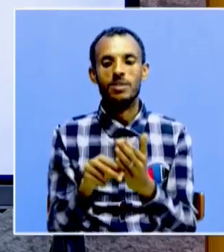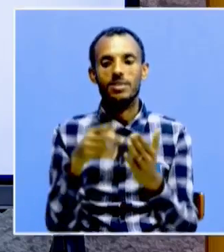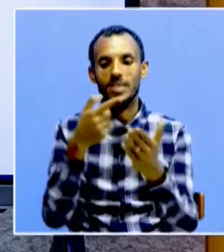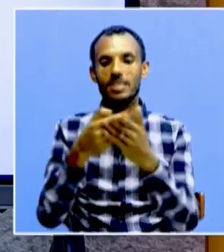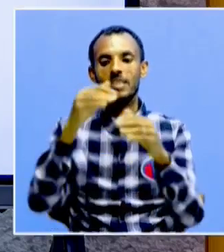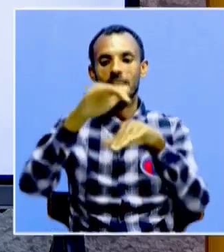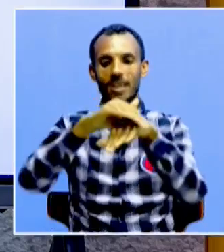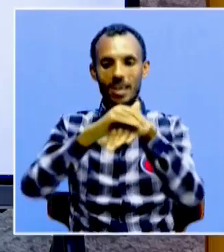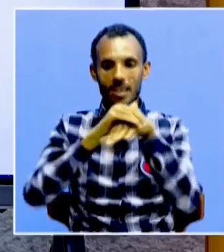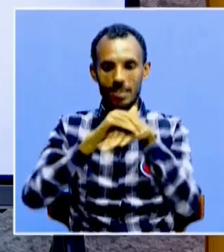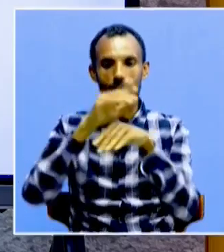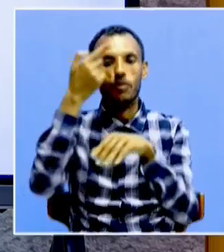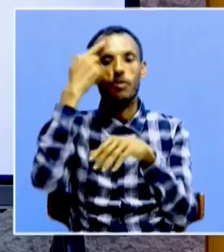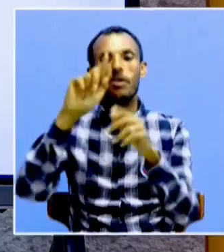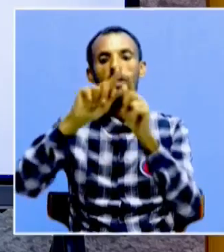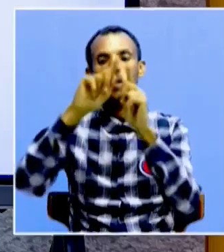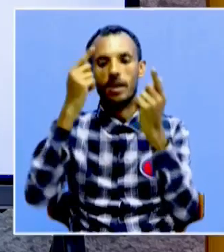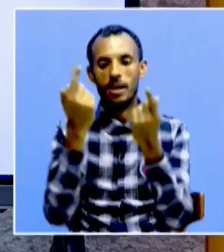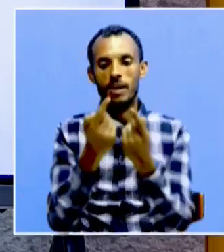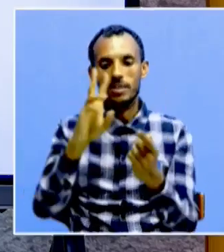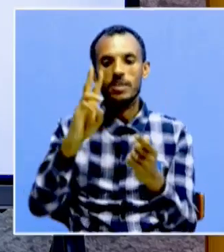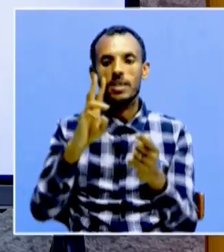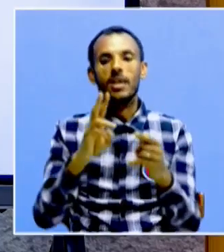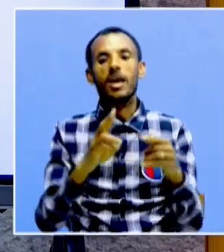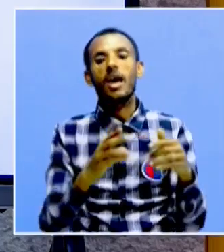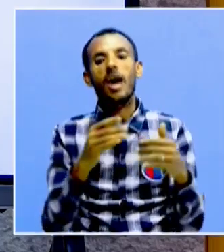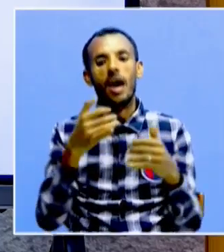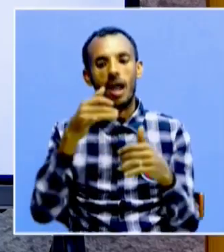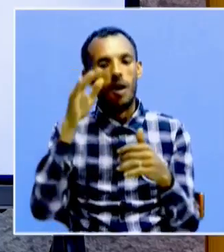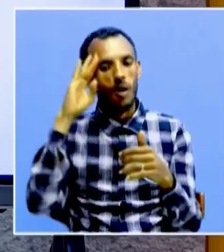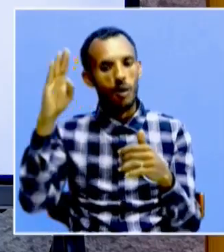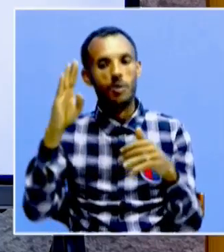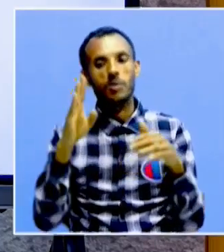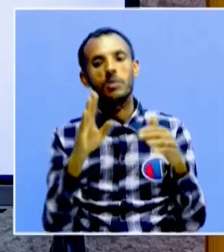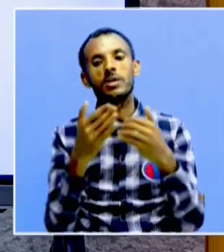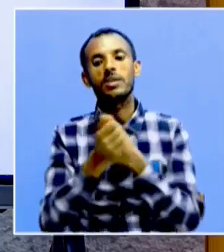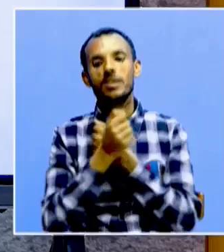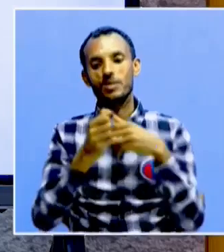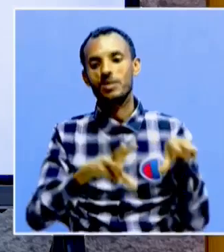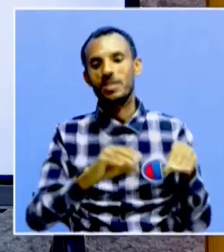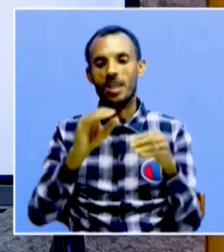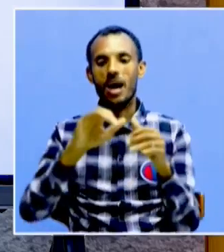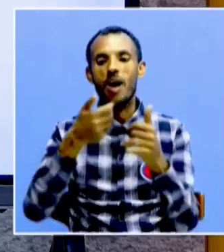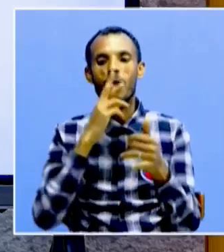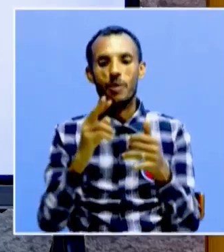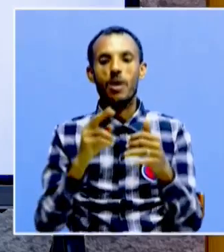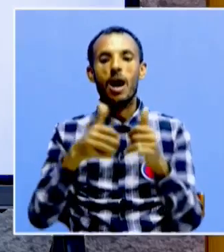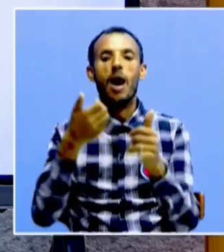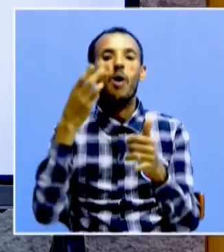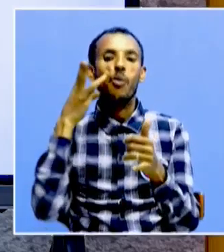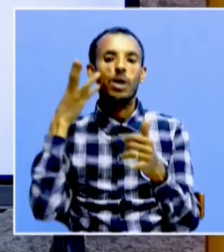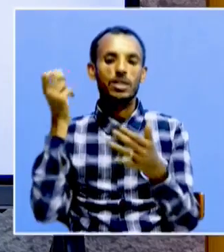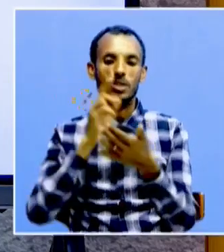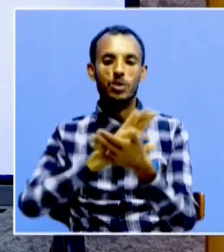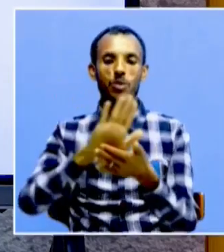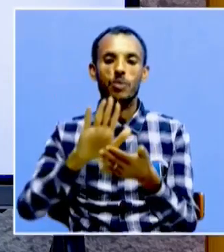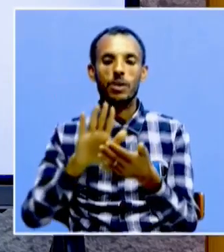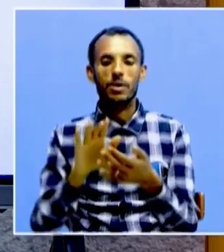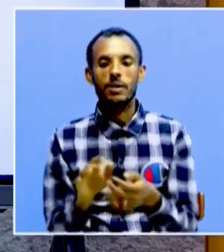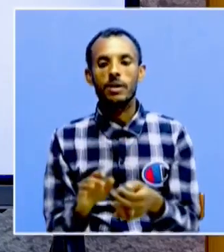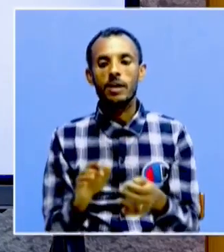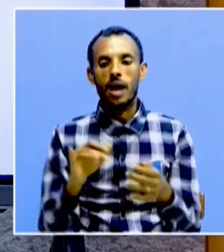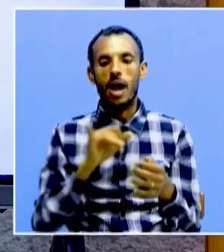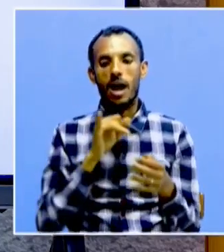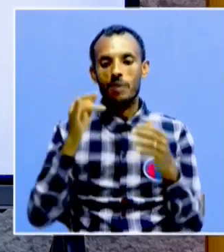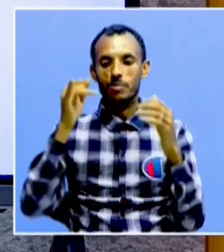This is English for grade 6. Hello, dear students. How have you been? How was your week? I'm sure you had a great